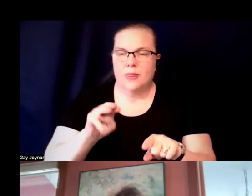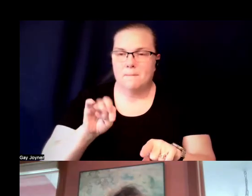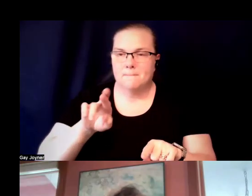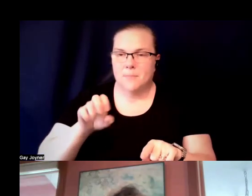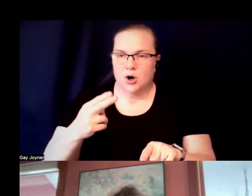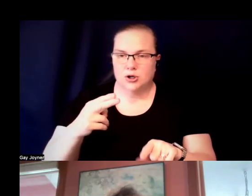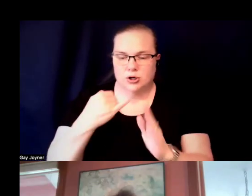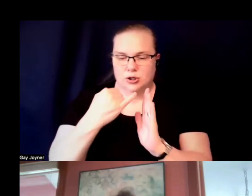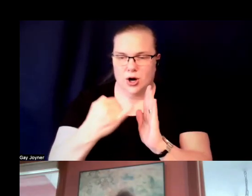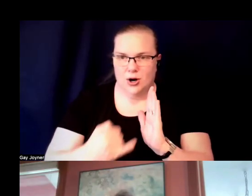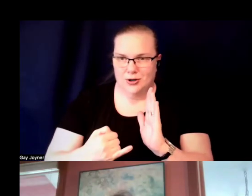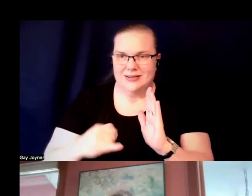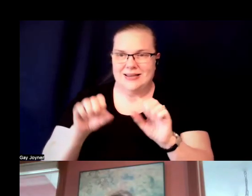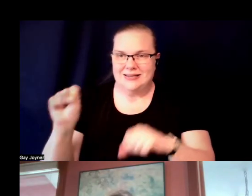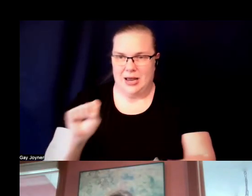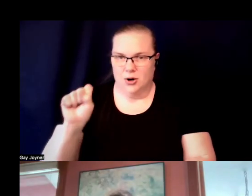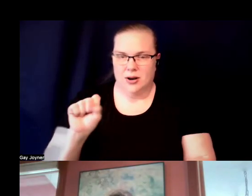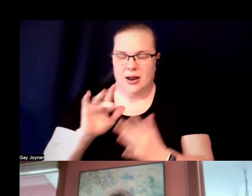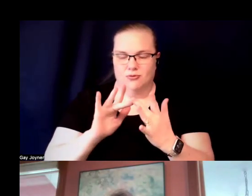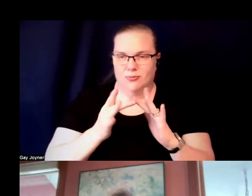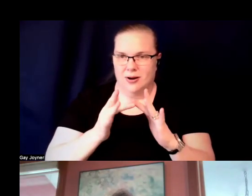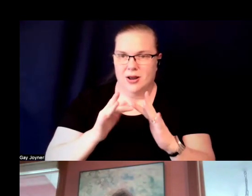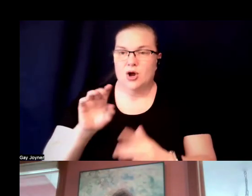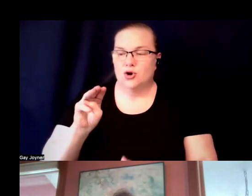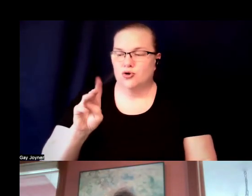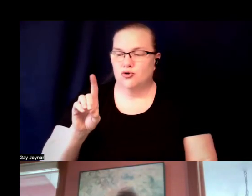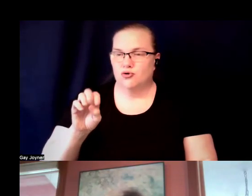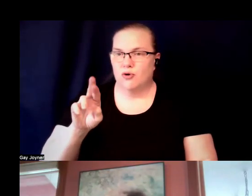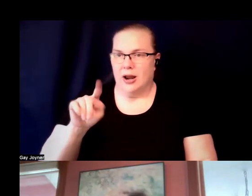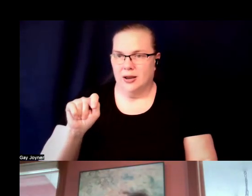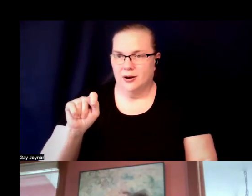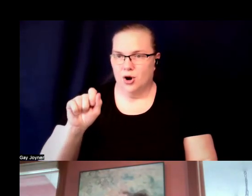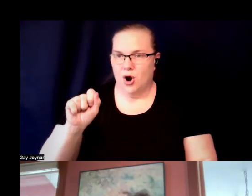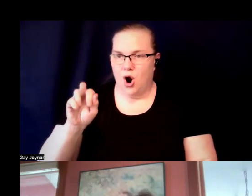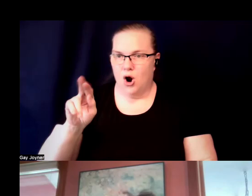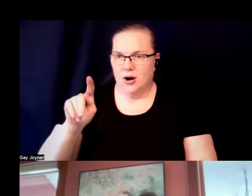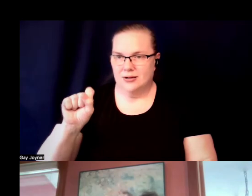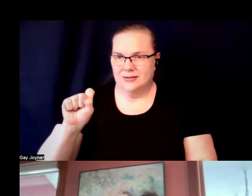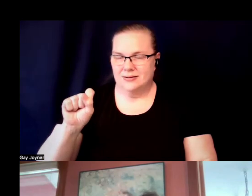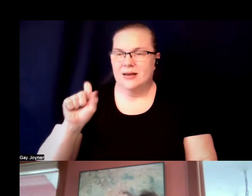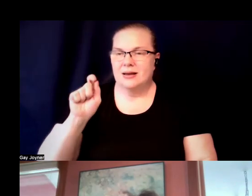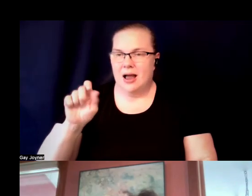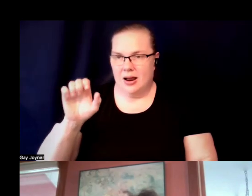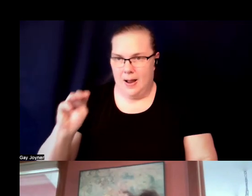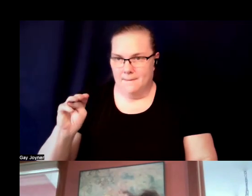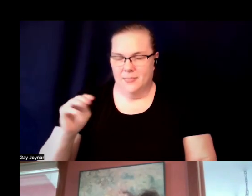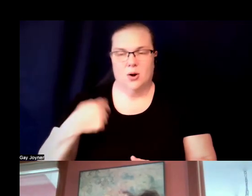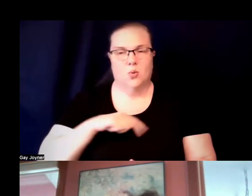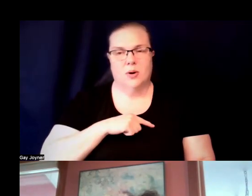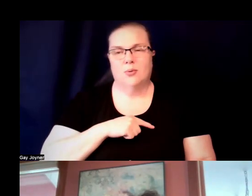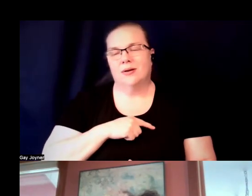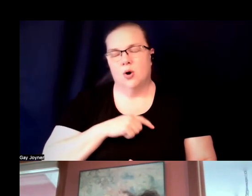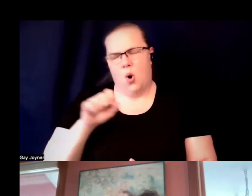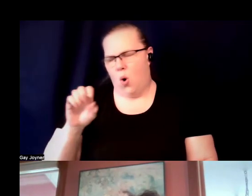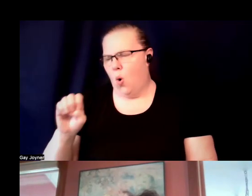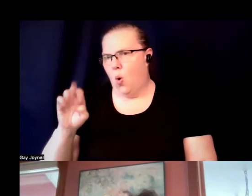through our website. That's draketarts.com or on Eventbrite. We'd like to thank all our generous